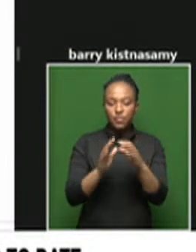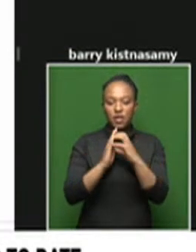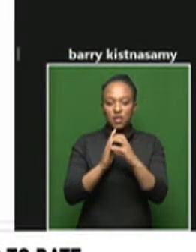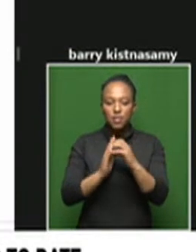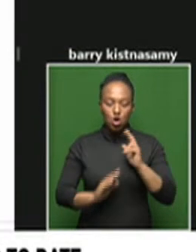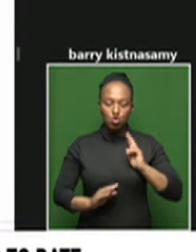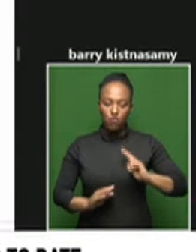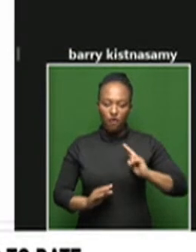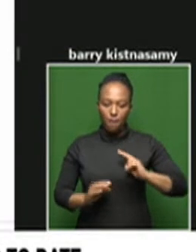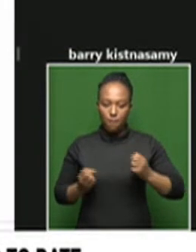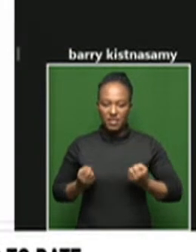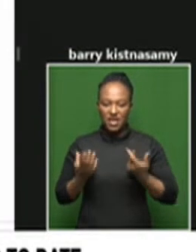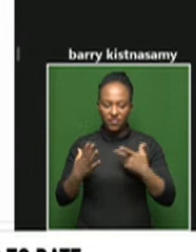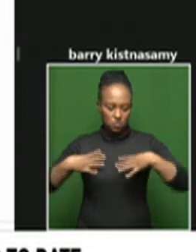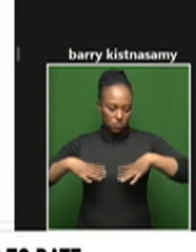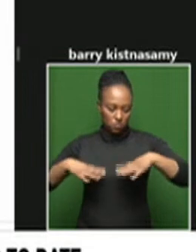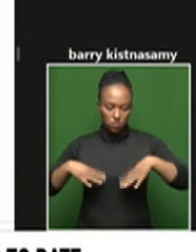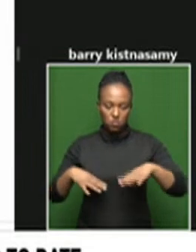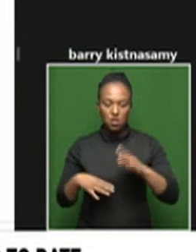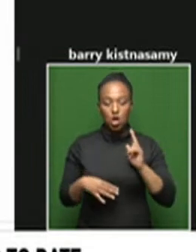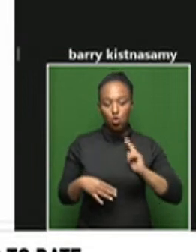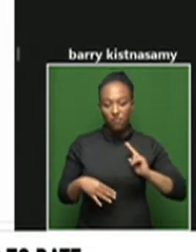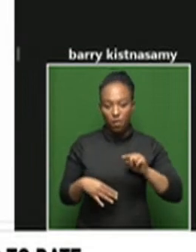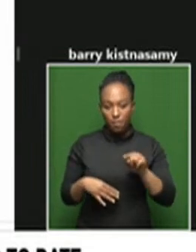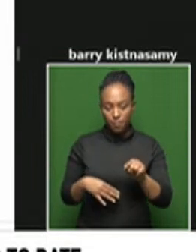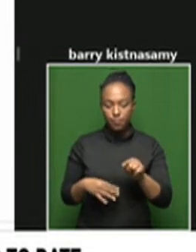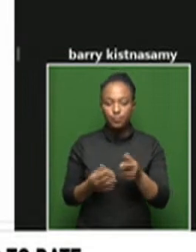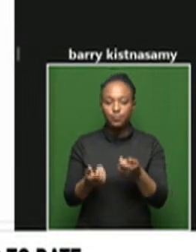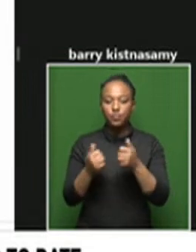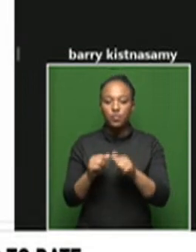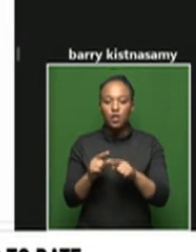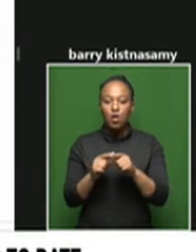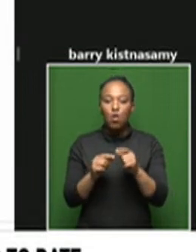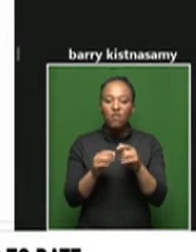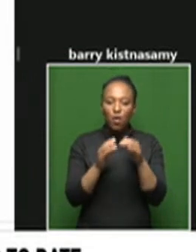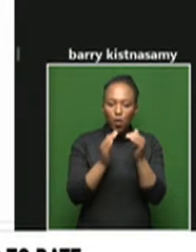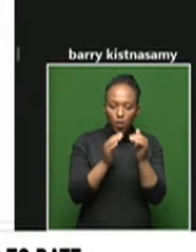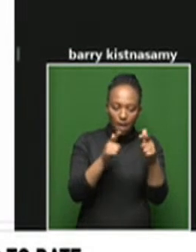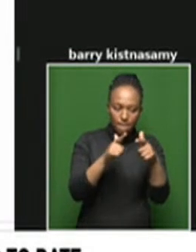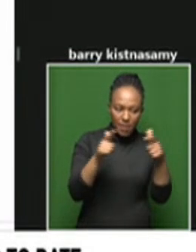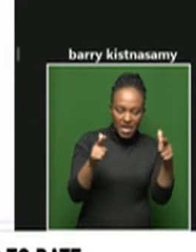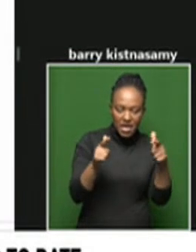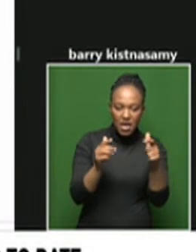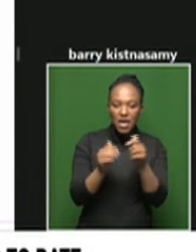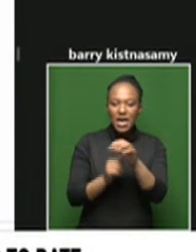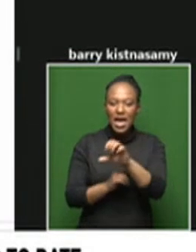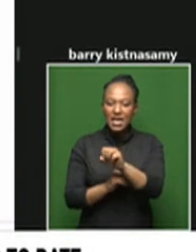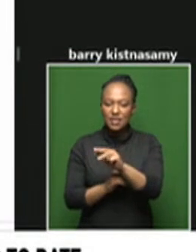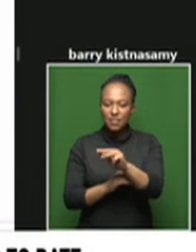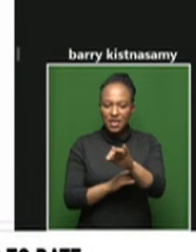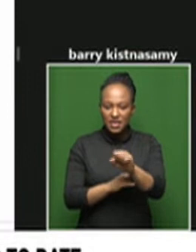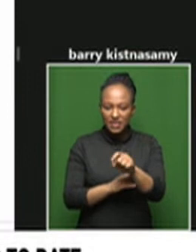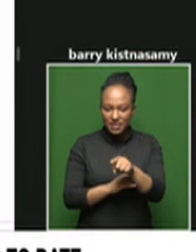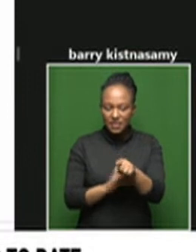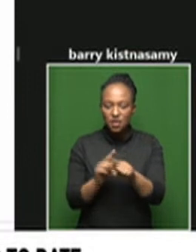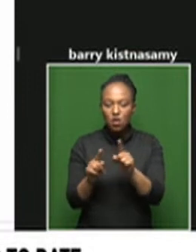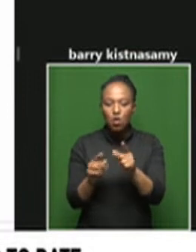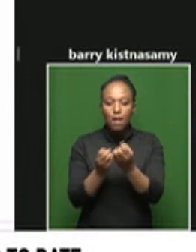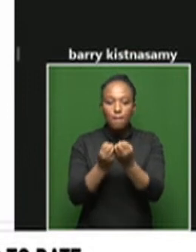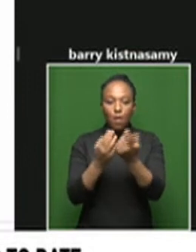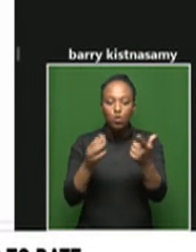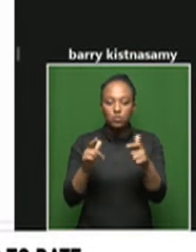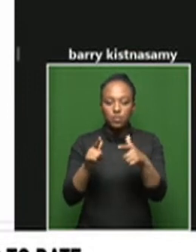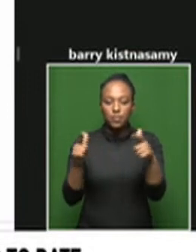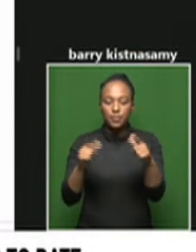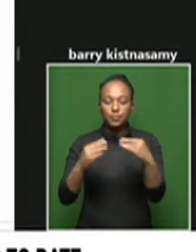uniform services. And then the private sector, we split into large and small and medium enterprises because the unique features affecting these. Many of the large